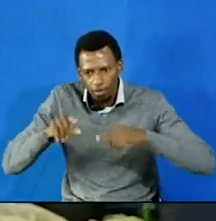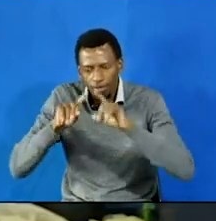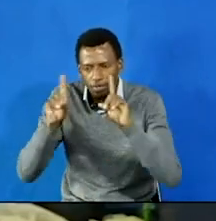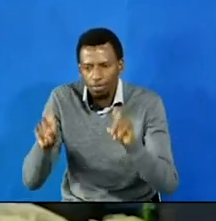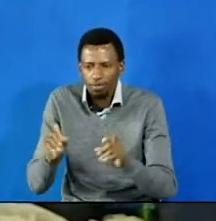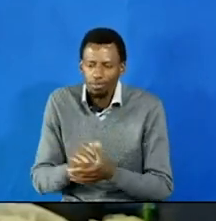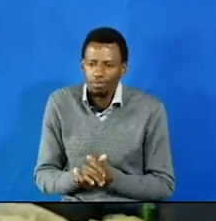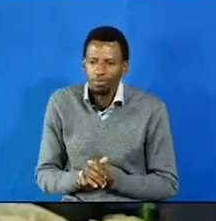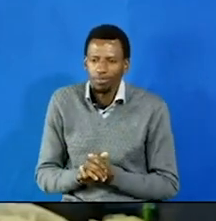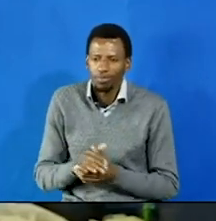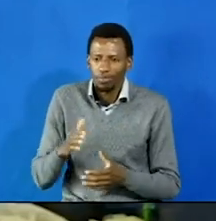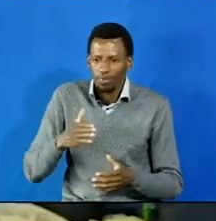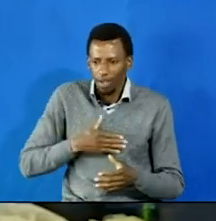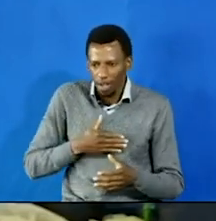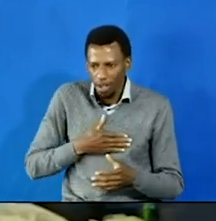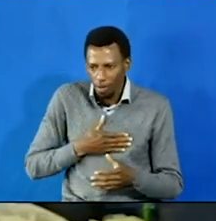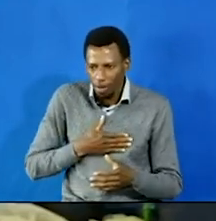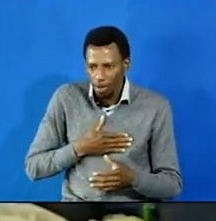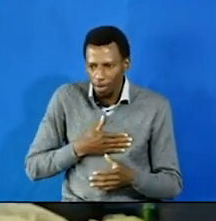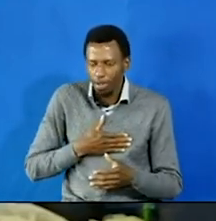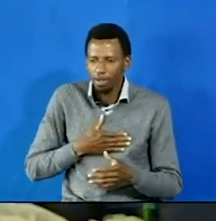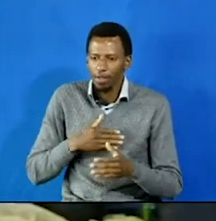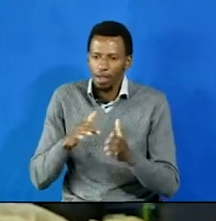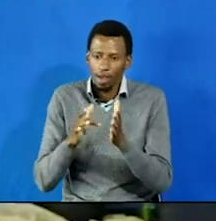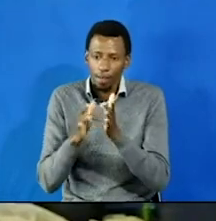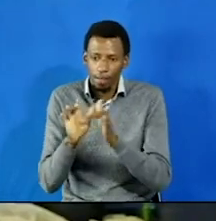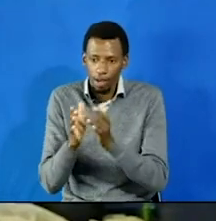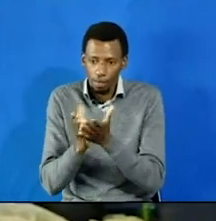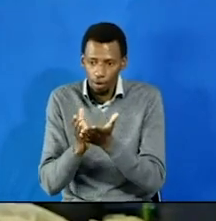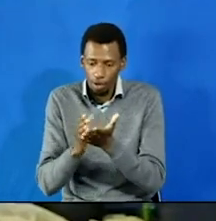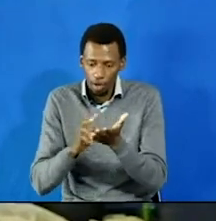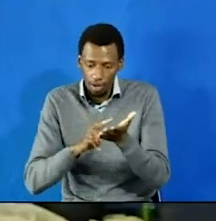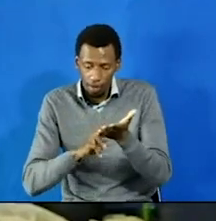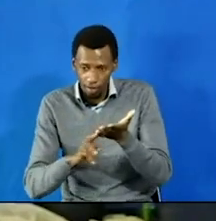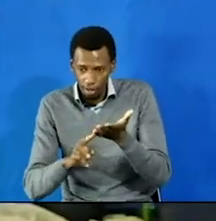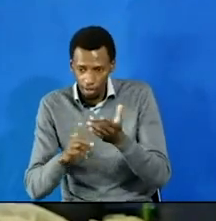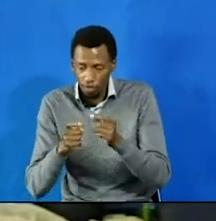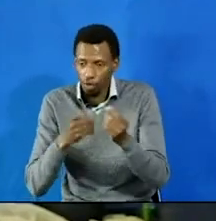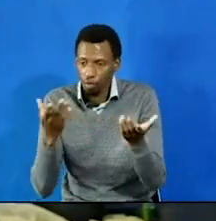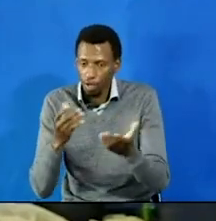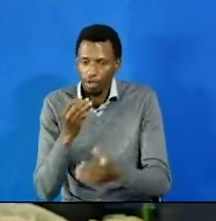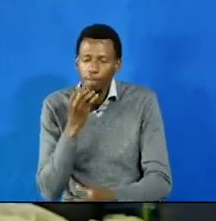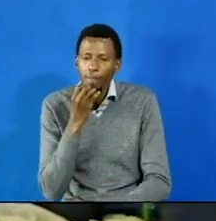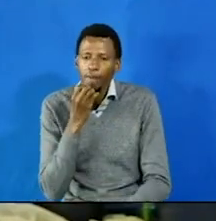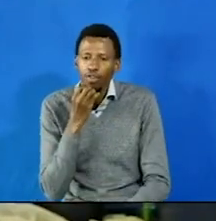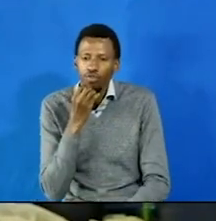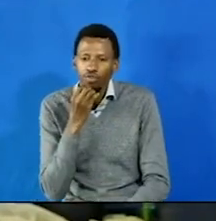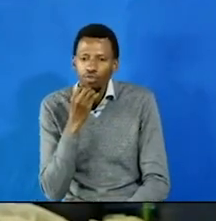Our key text, we've got it from the book of Matthew. Matthew chapter 4,